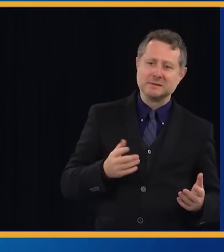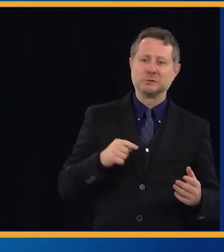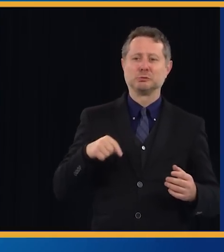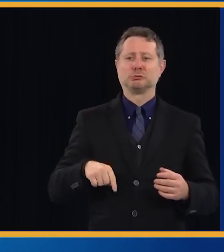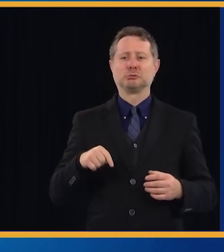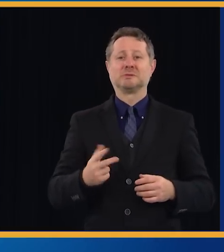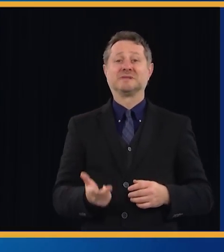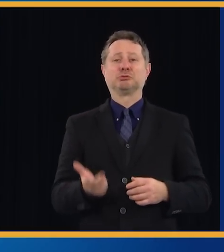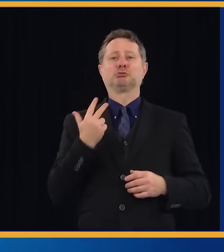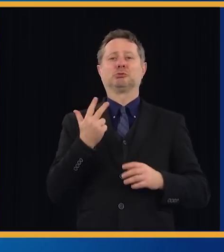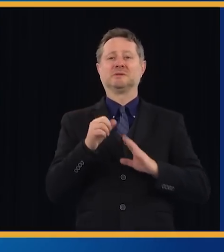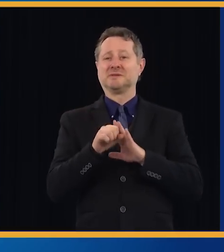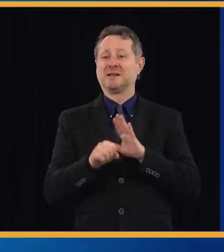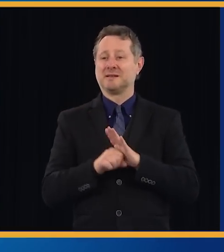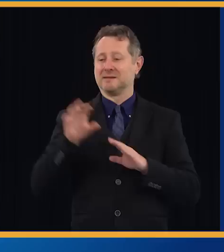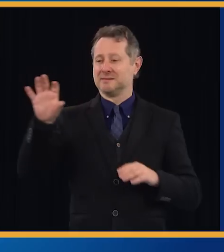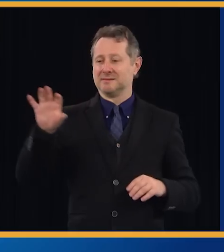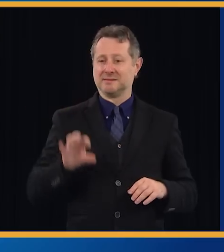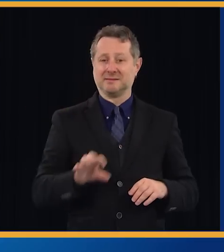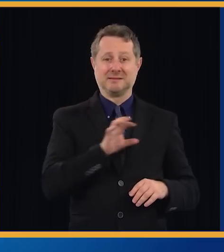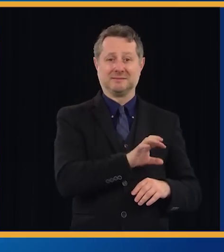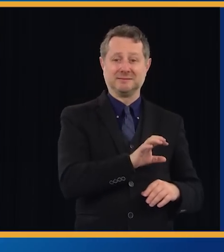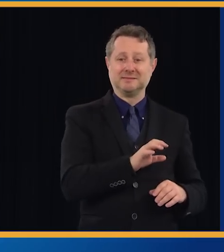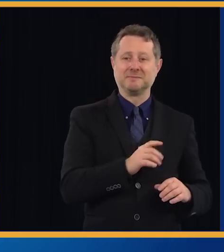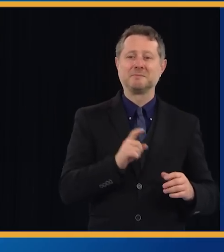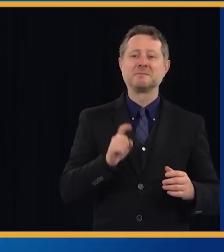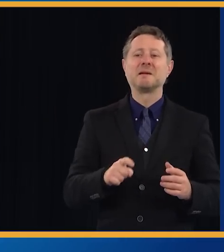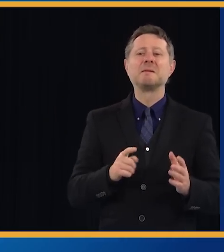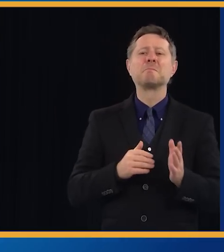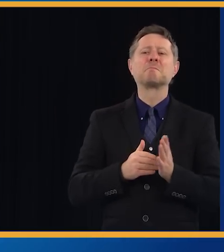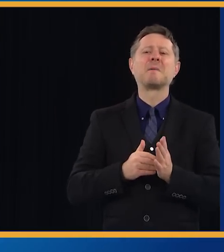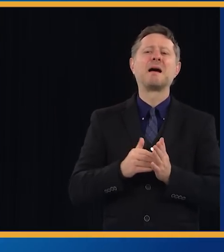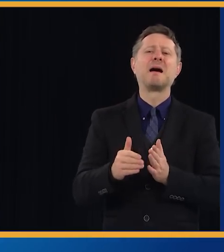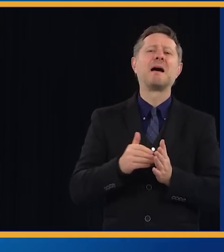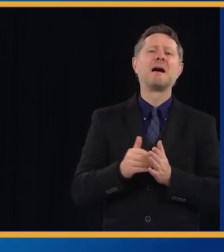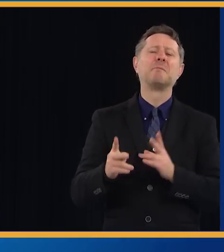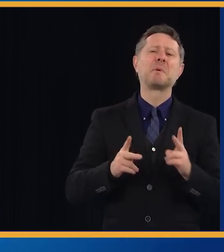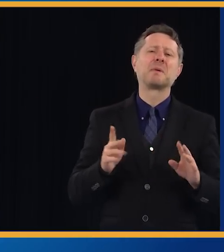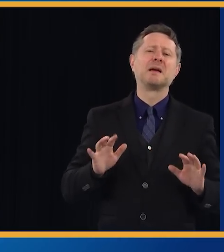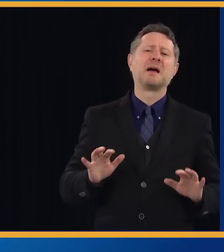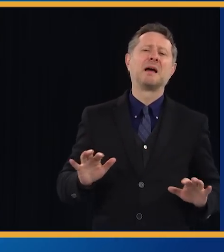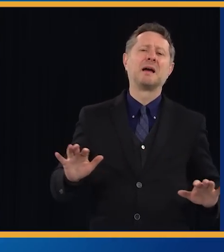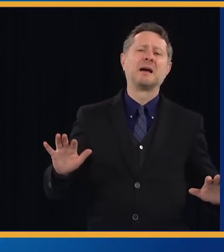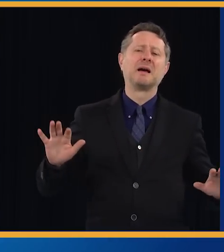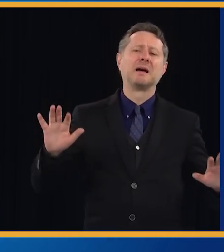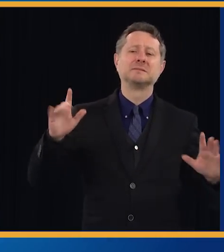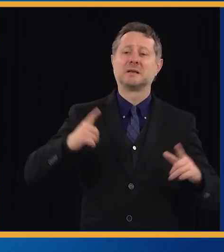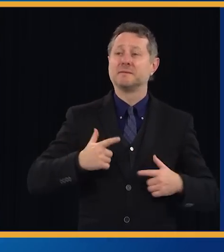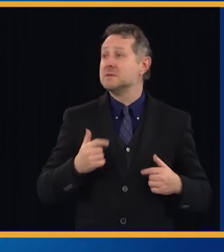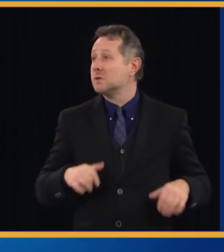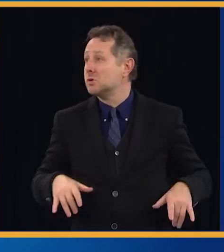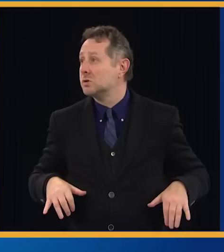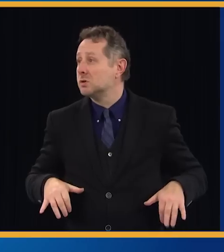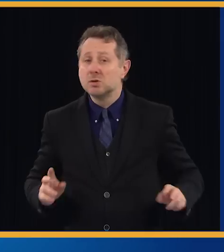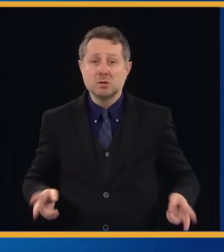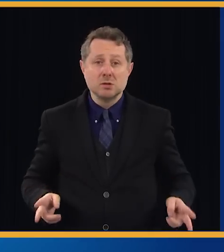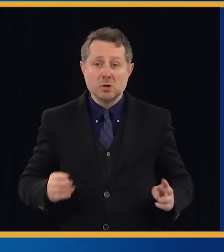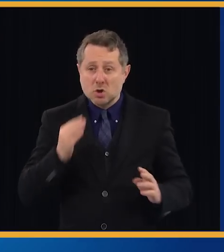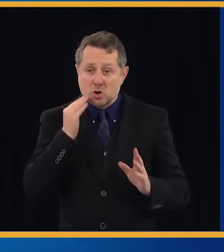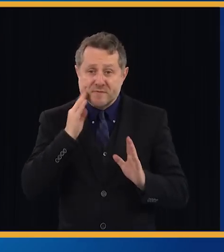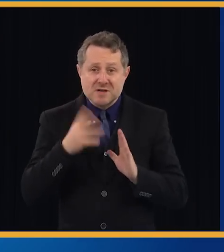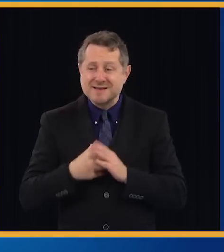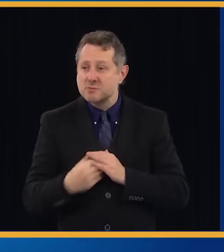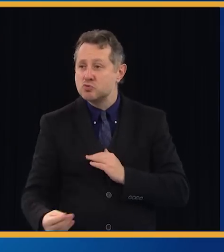area with millions of people who are looking for something to do, to get out of the house and put the kids in the